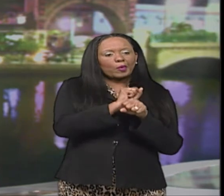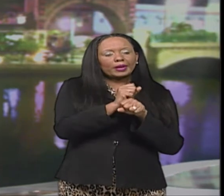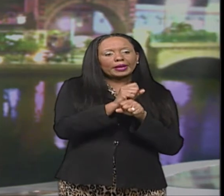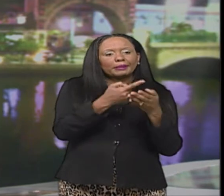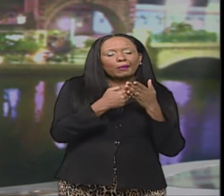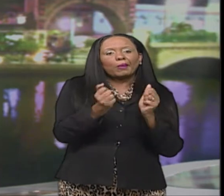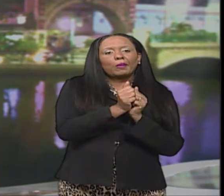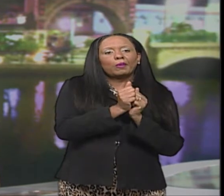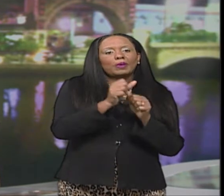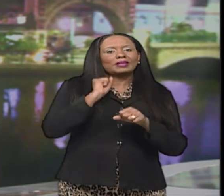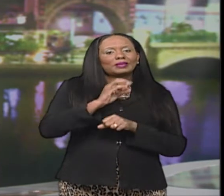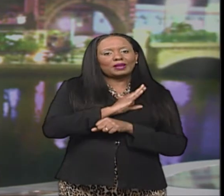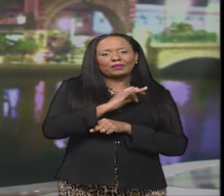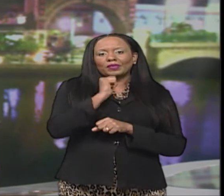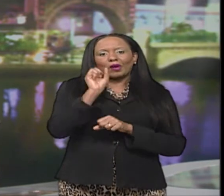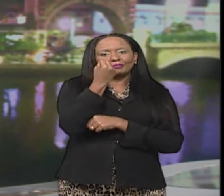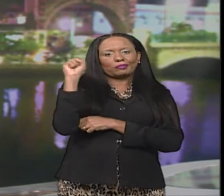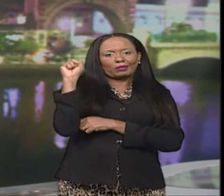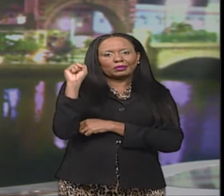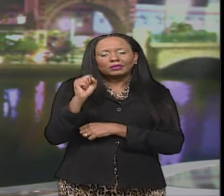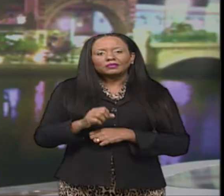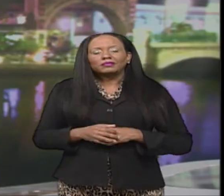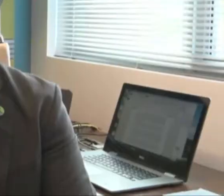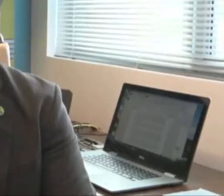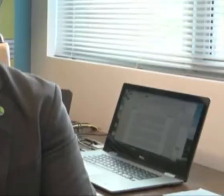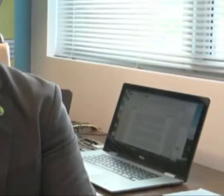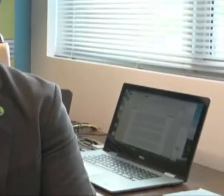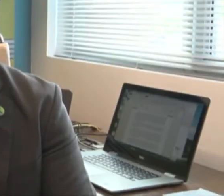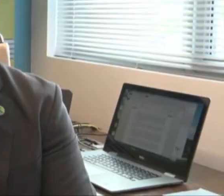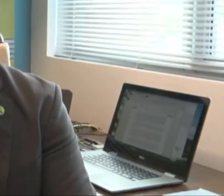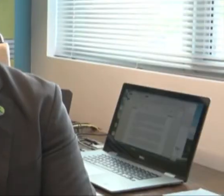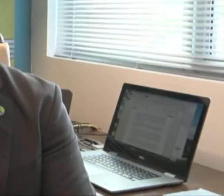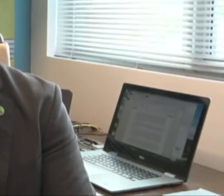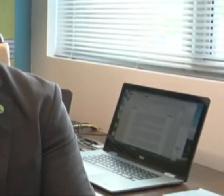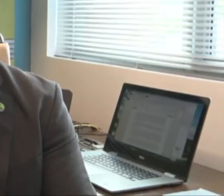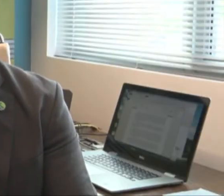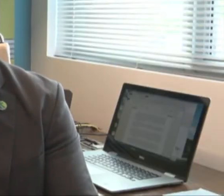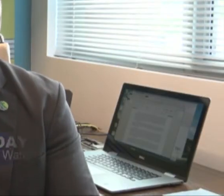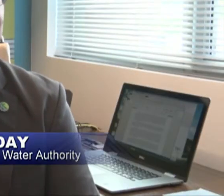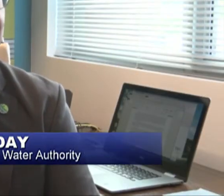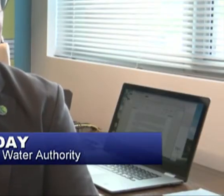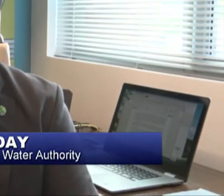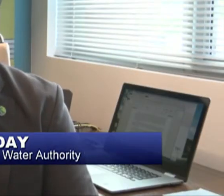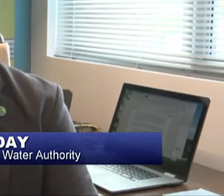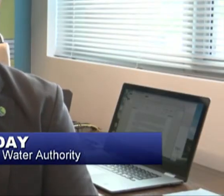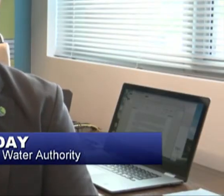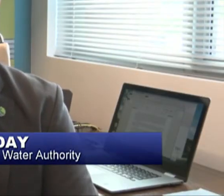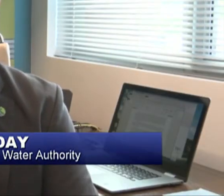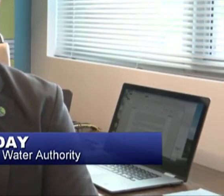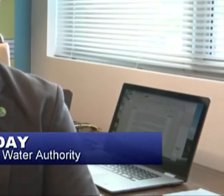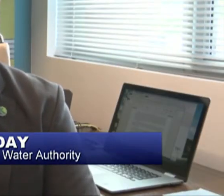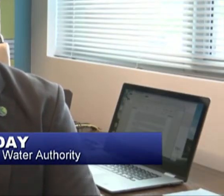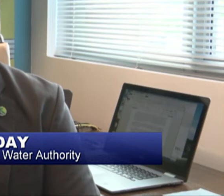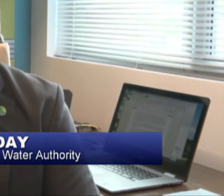over the last year. We are being updating them as much as we can over the last while, and we continue to do so on a very regular